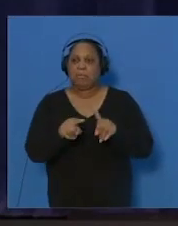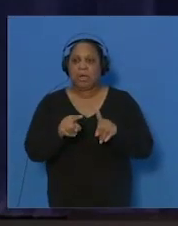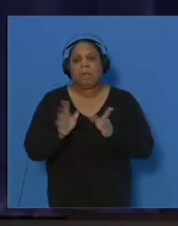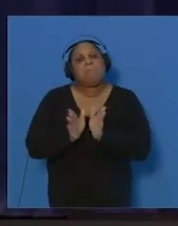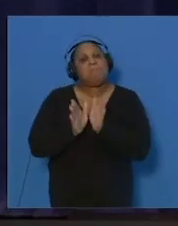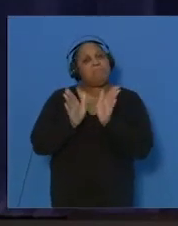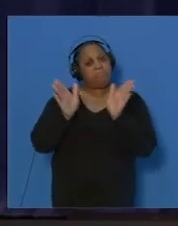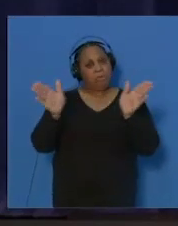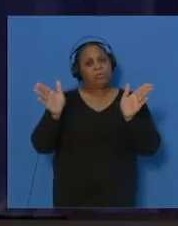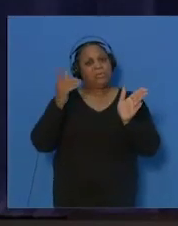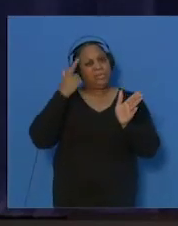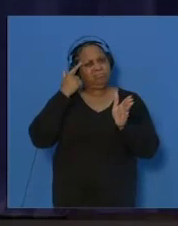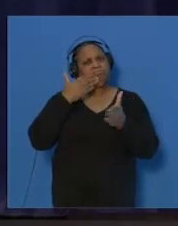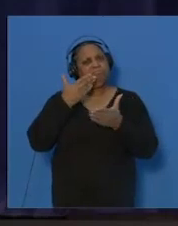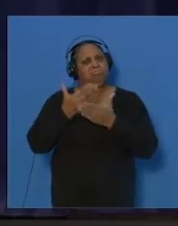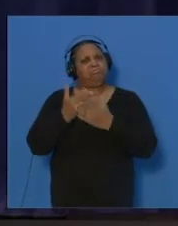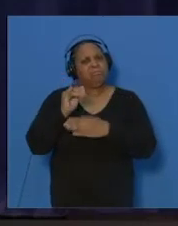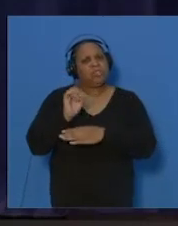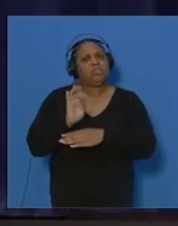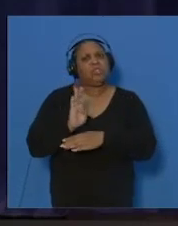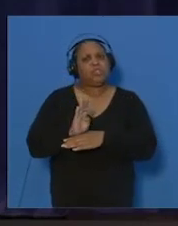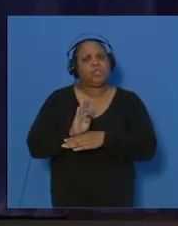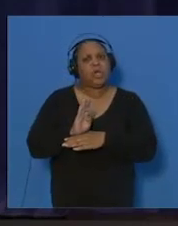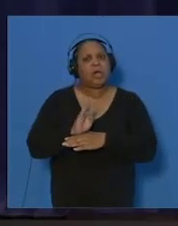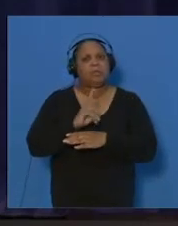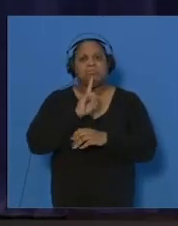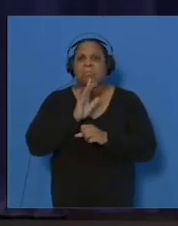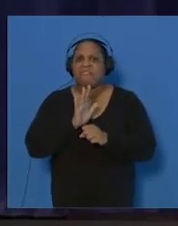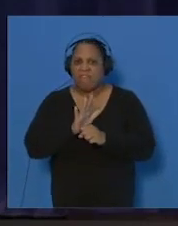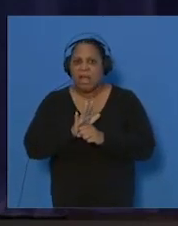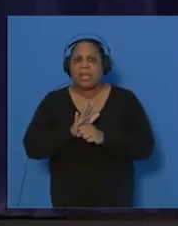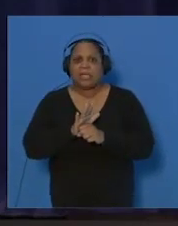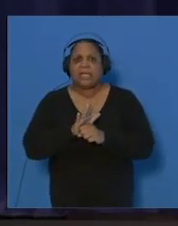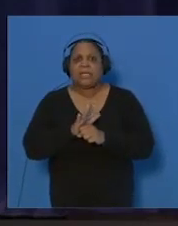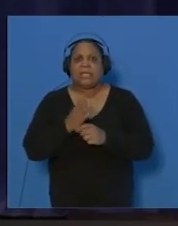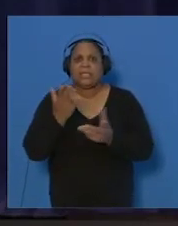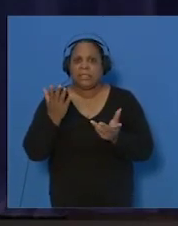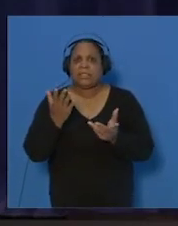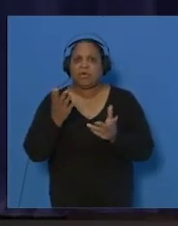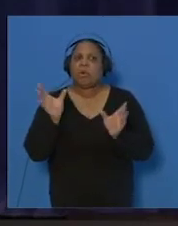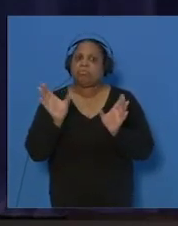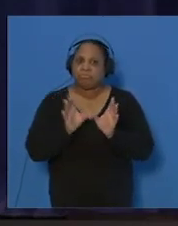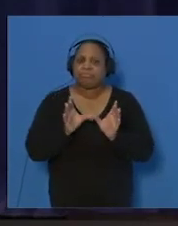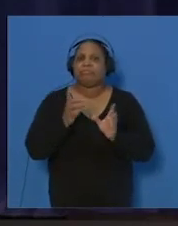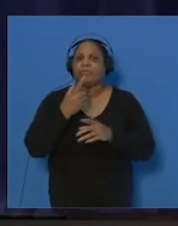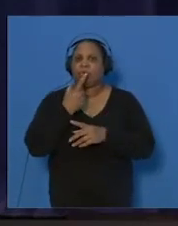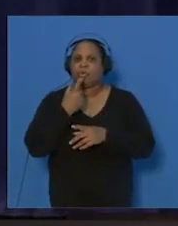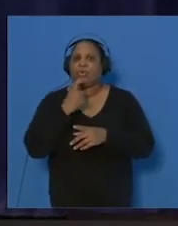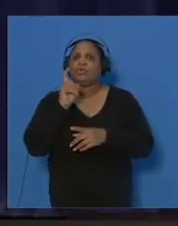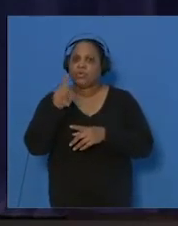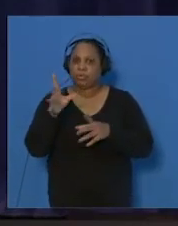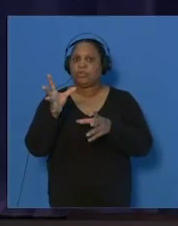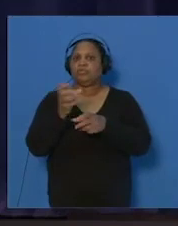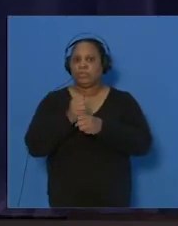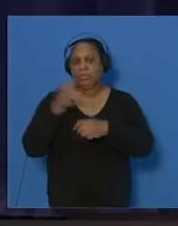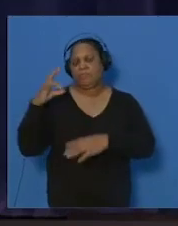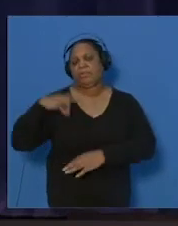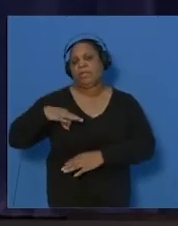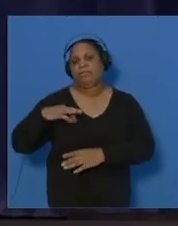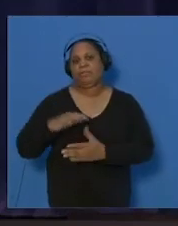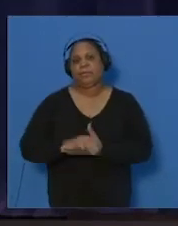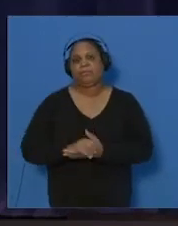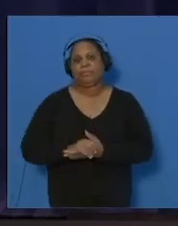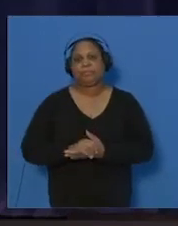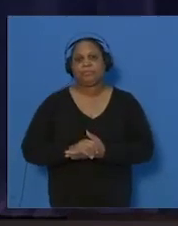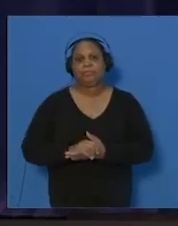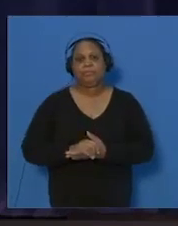we have done a very good job of validating that persons who are entitled are actually receiving the benefit. Thank